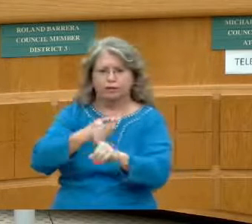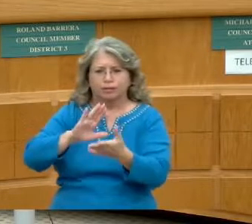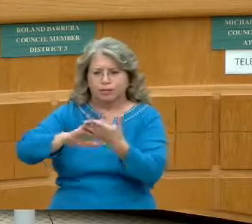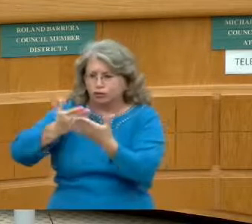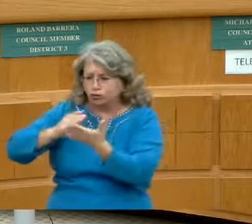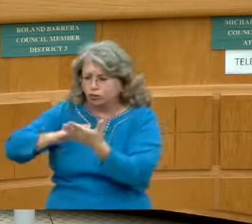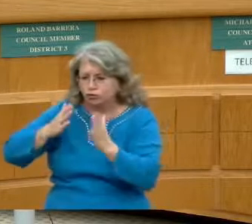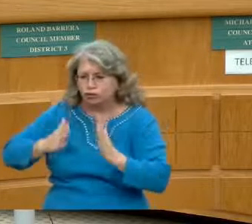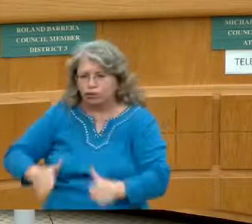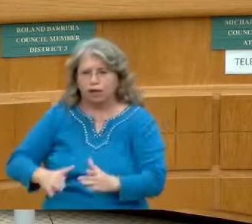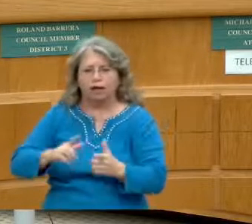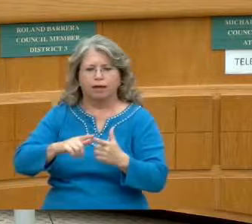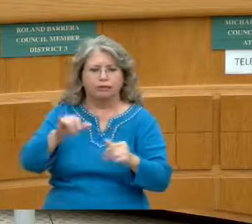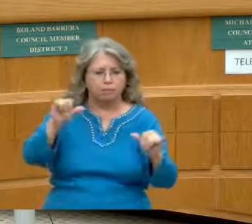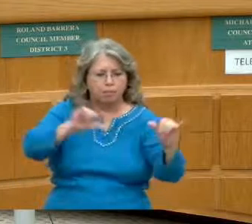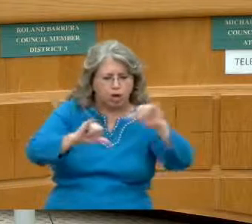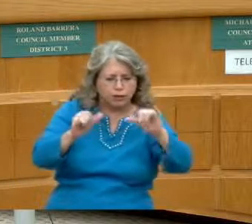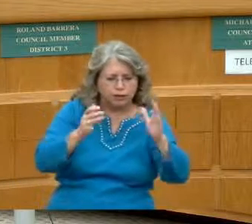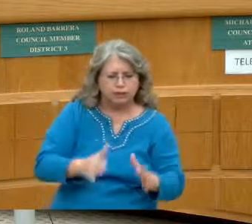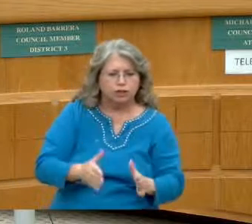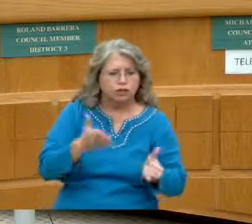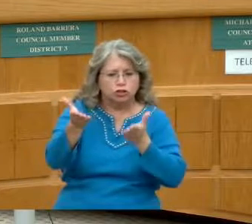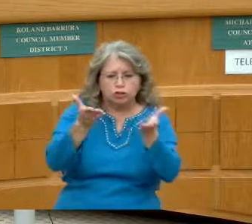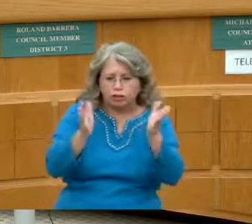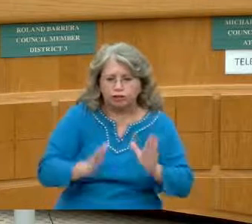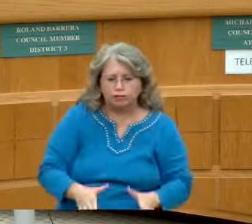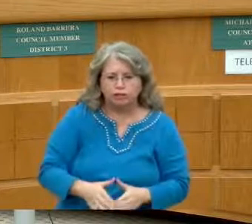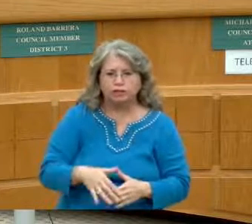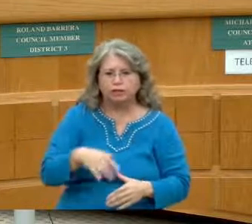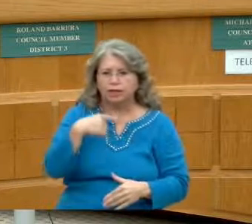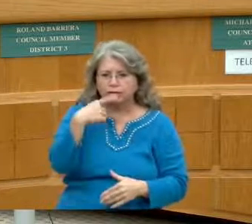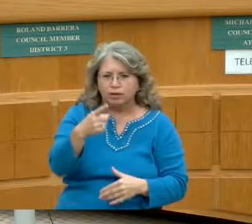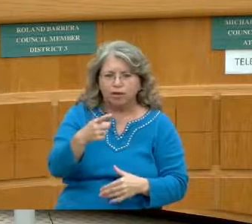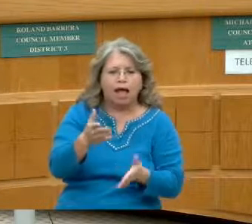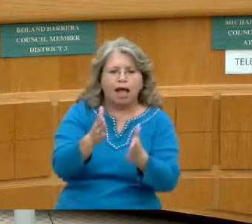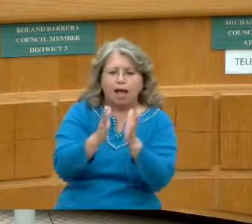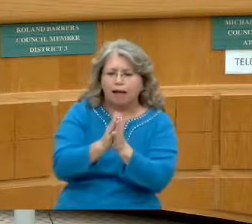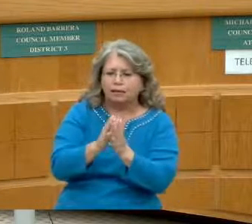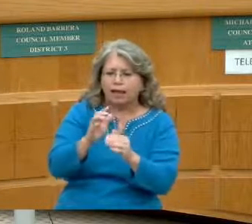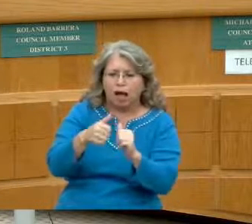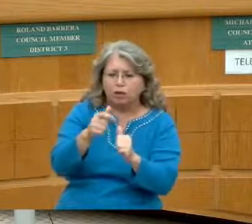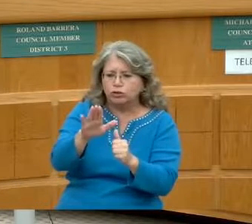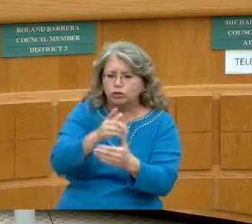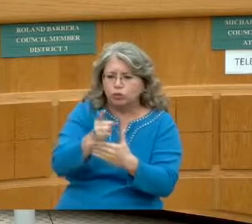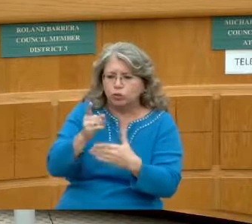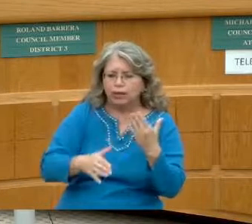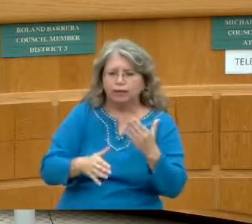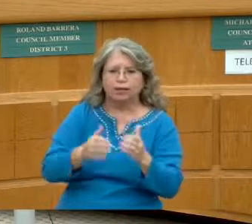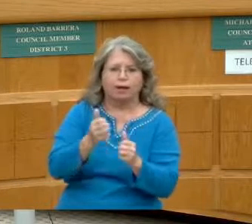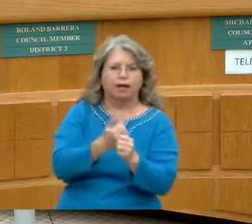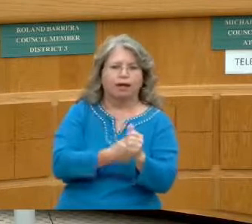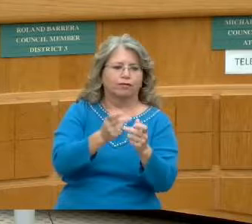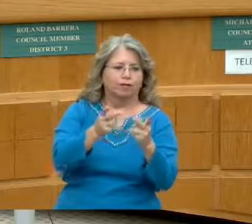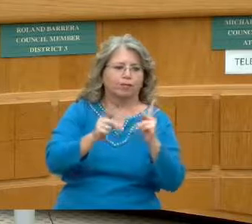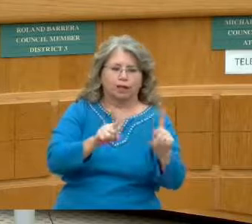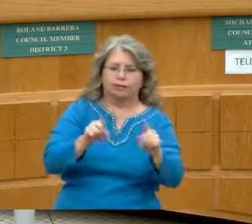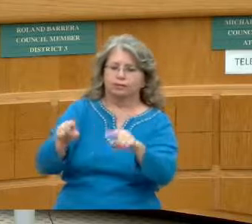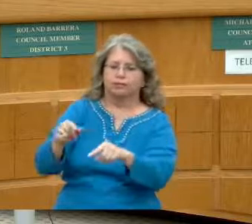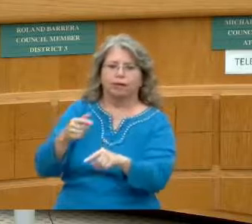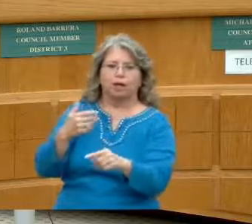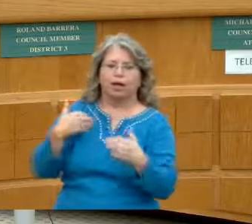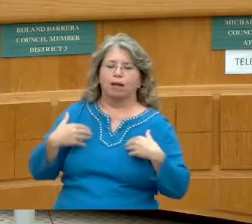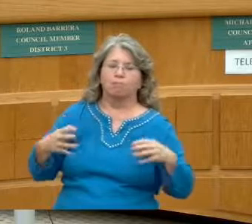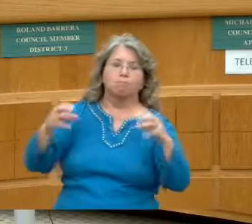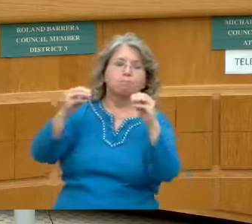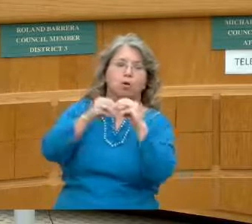bartenders to servers, I asked them, tell me about the weekend. Everywhere I went, they said we had record sales. We had more